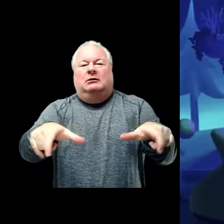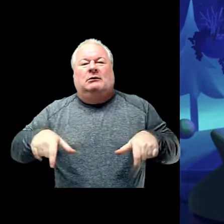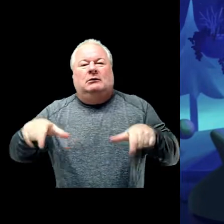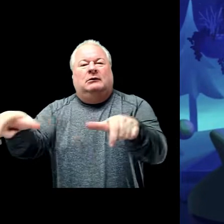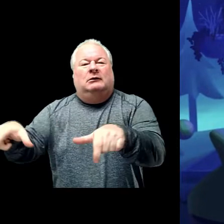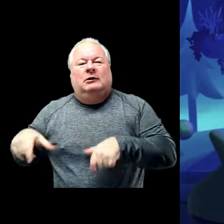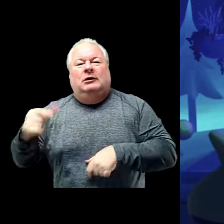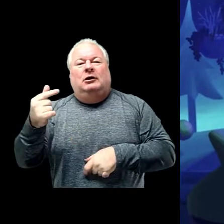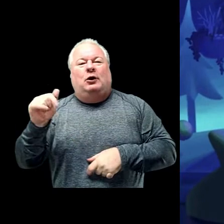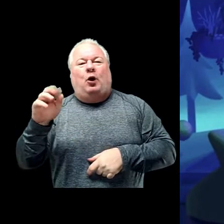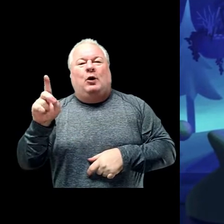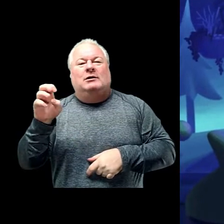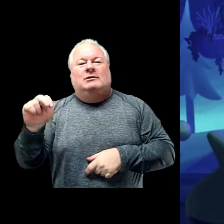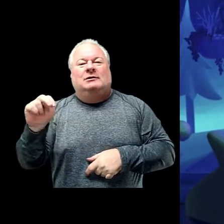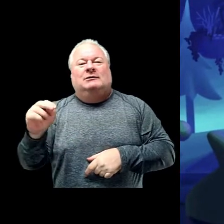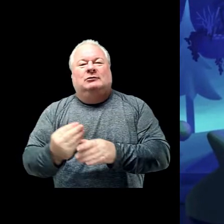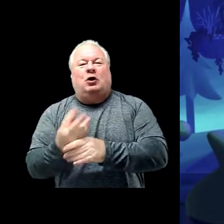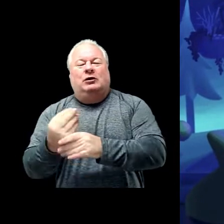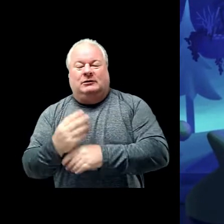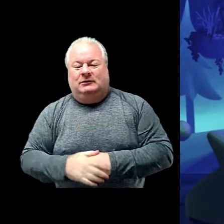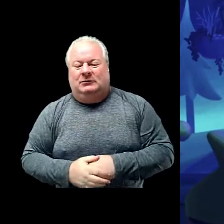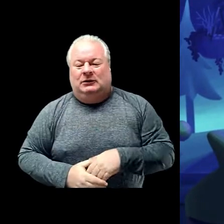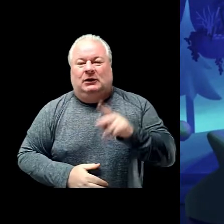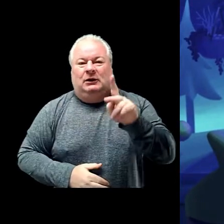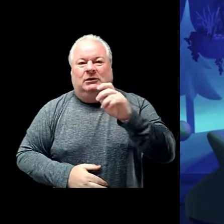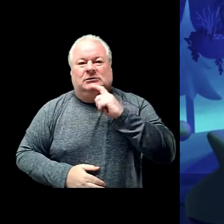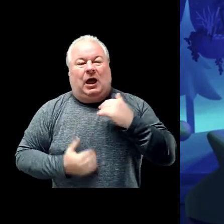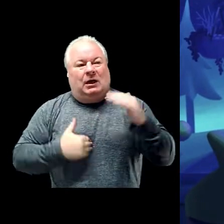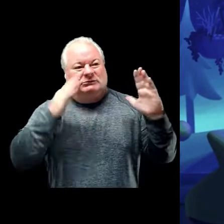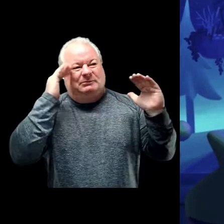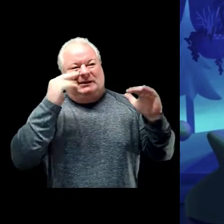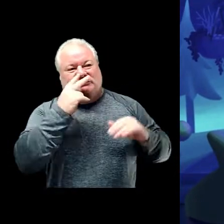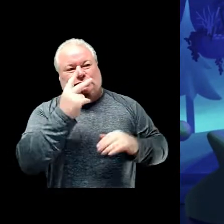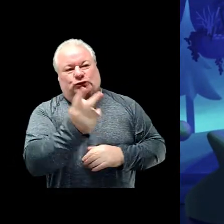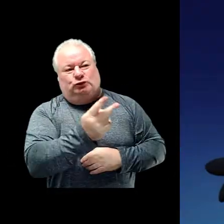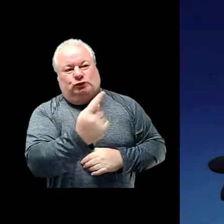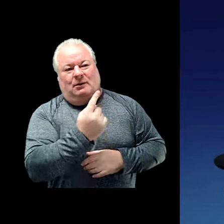Katie, Mojo, I've been expecting you, said Miss Clara.